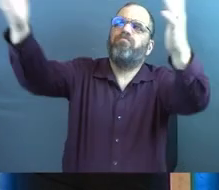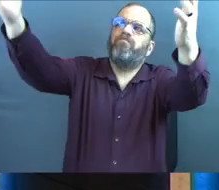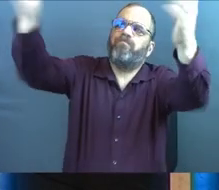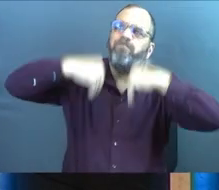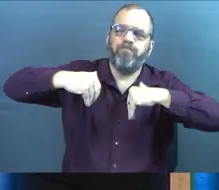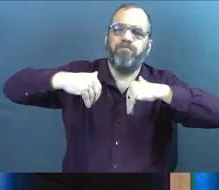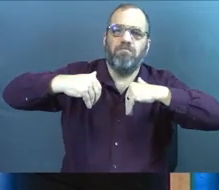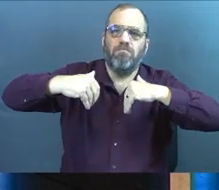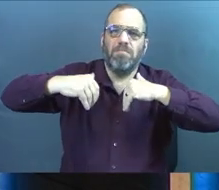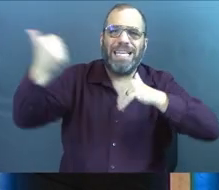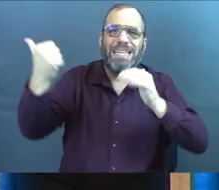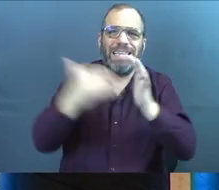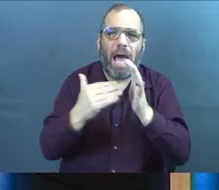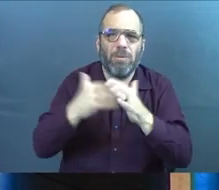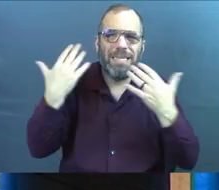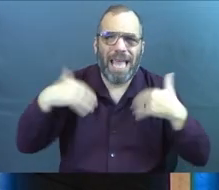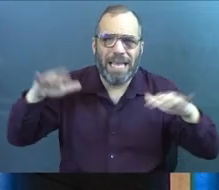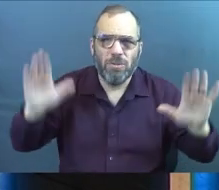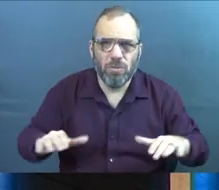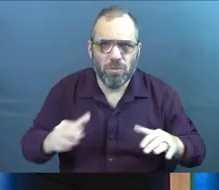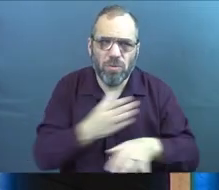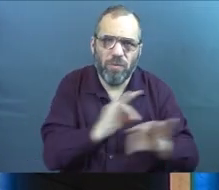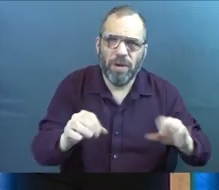him off the cross, right?